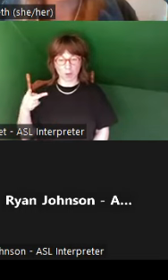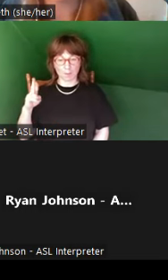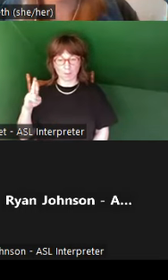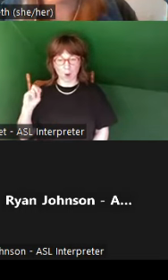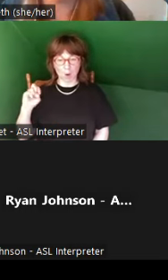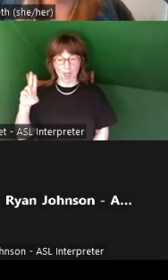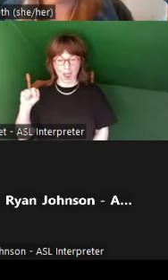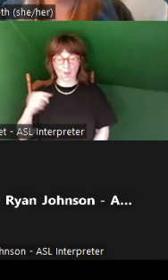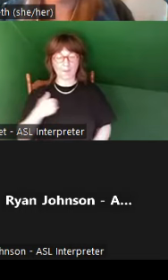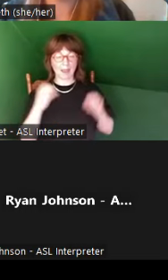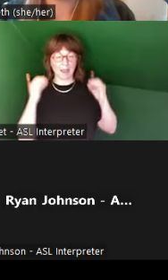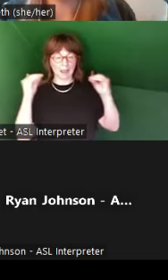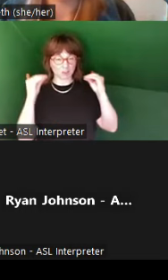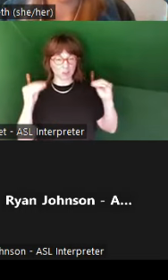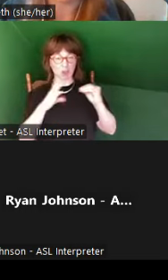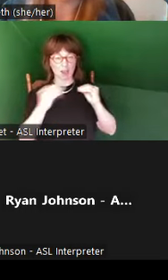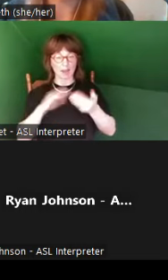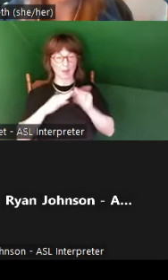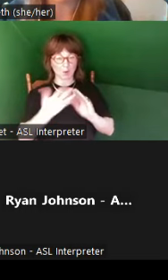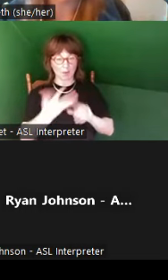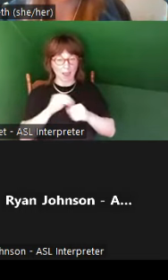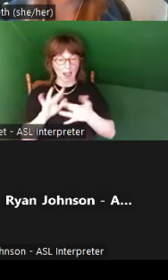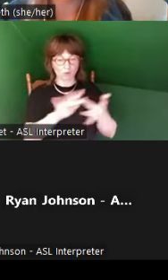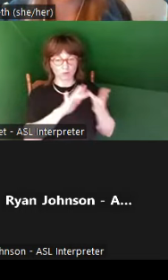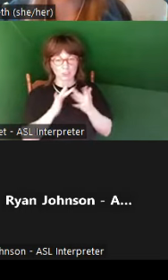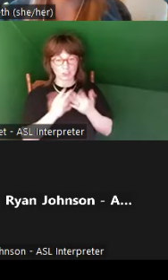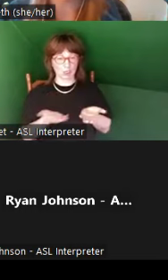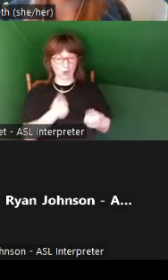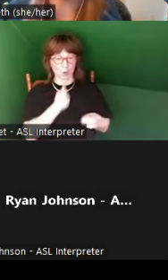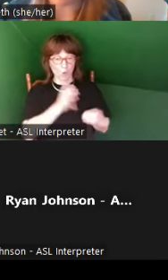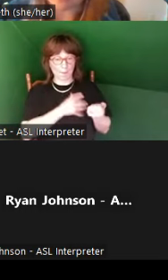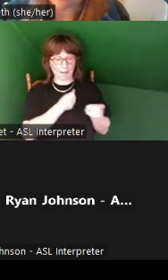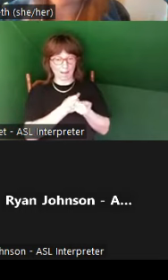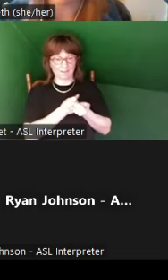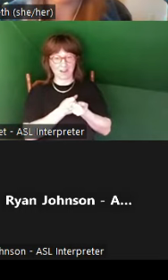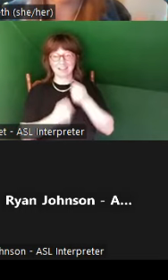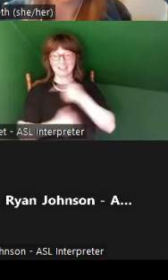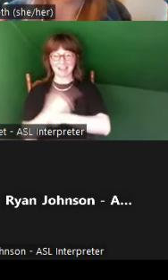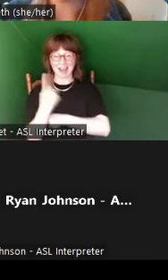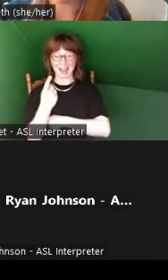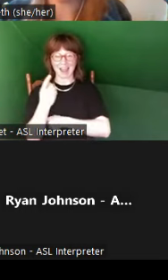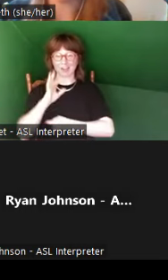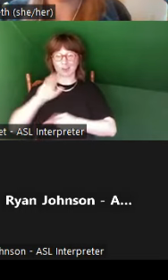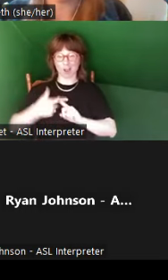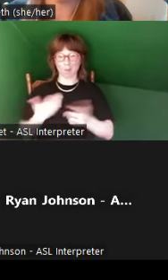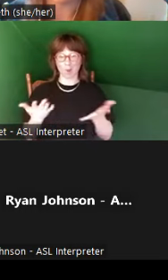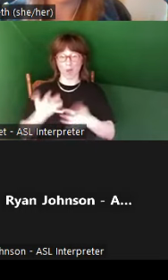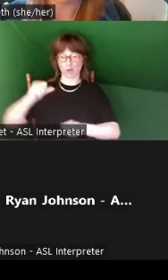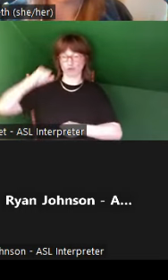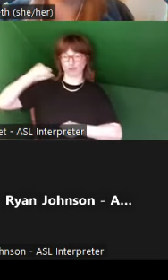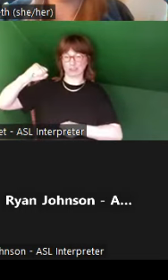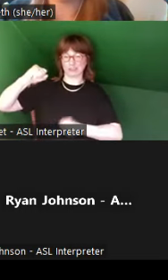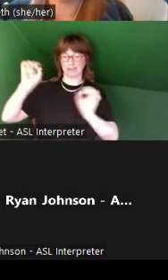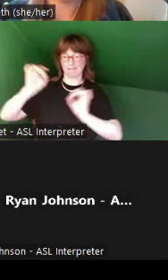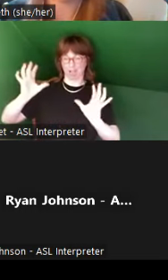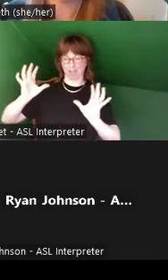and Outreach Manager at Women's Advocates. And today we're going to talk about resistive violence and what that means and how to